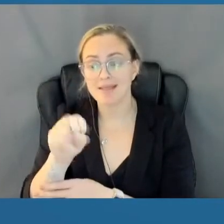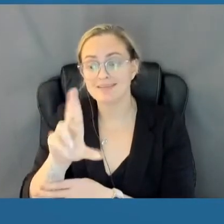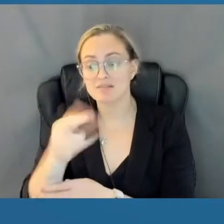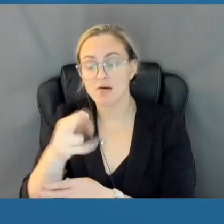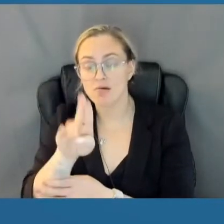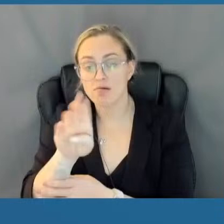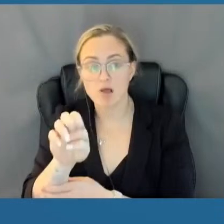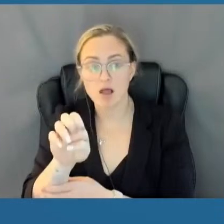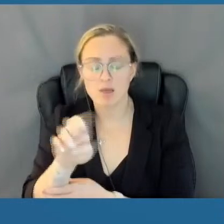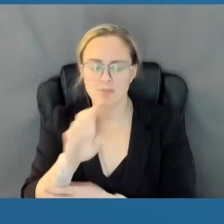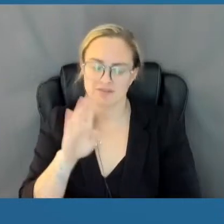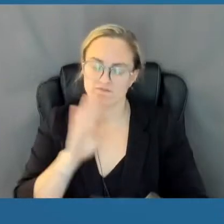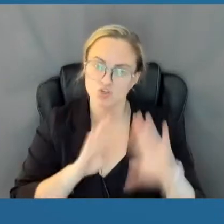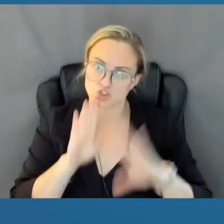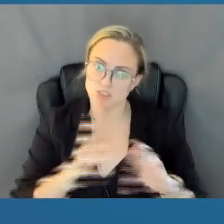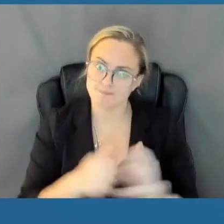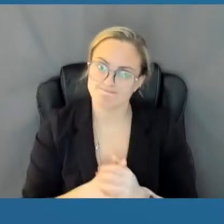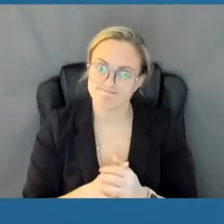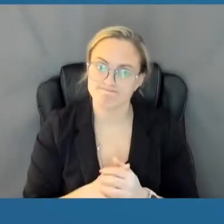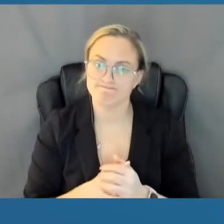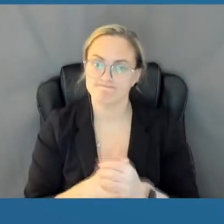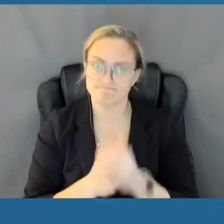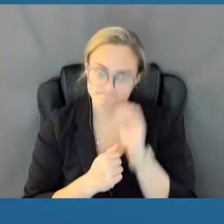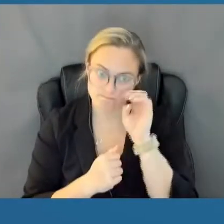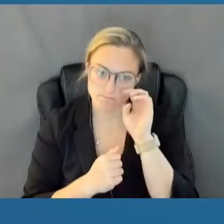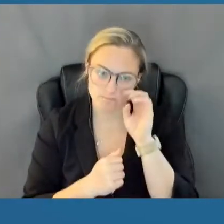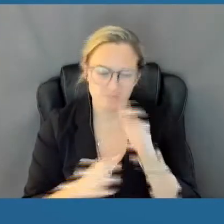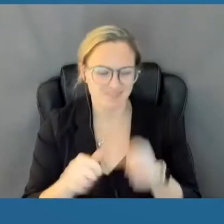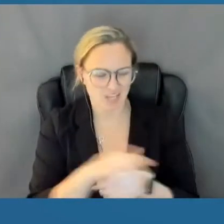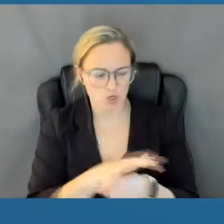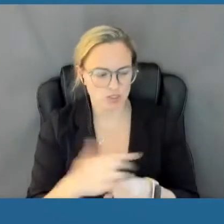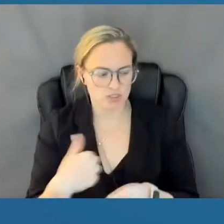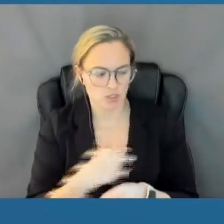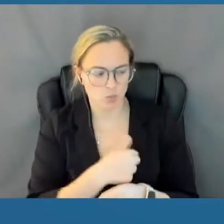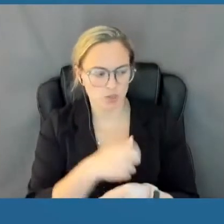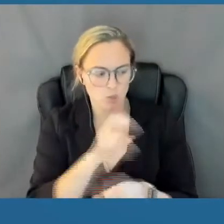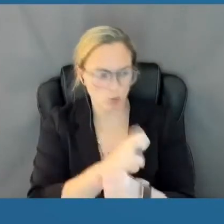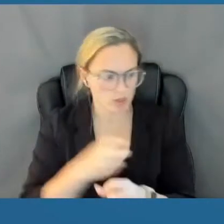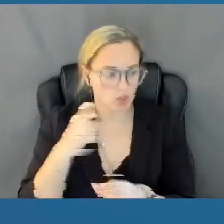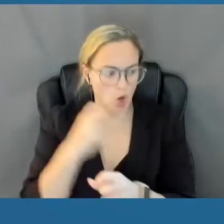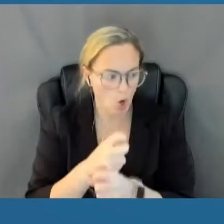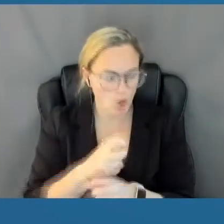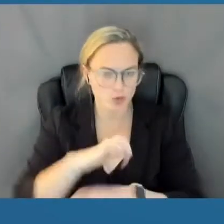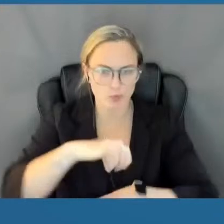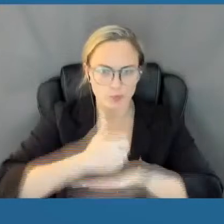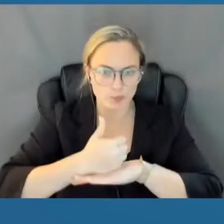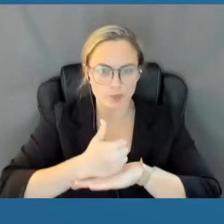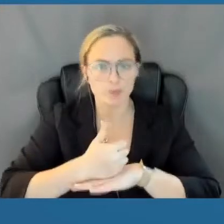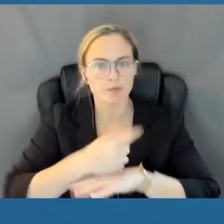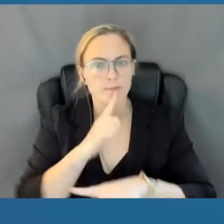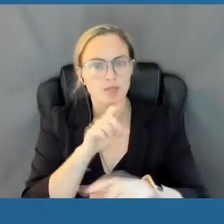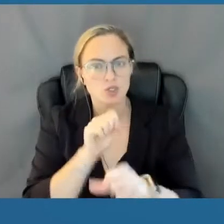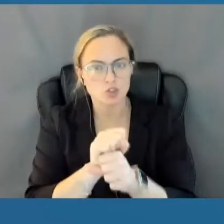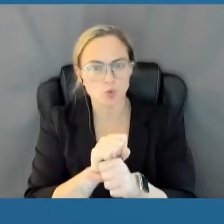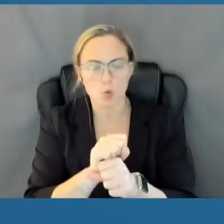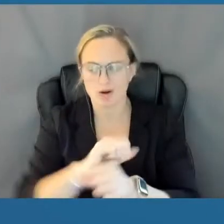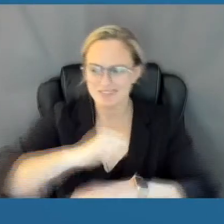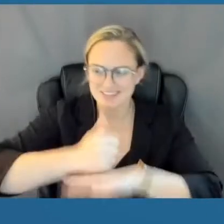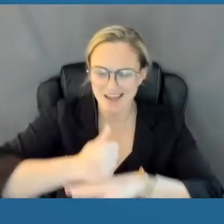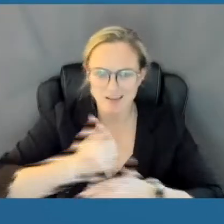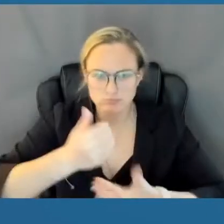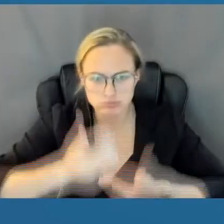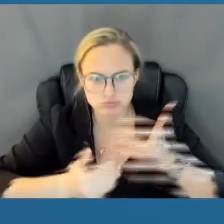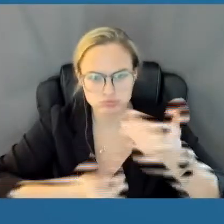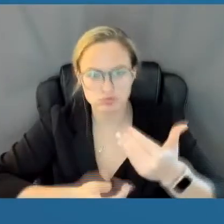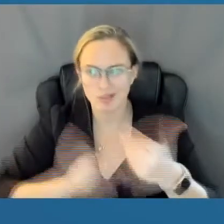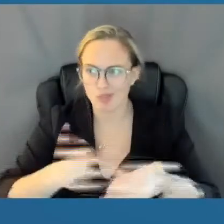it's really frustrating because these are areas where we worked really hard to get these in place, and the whole lengthy process.